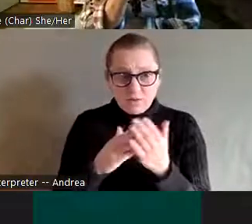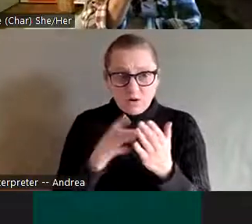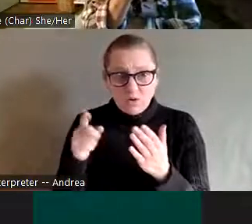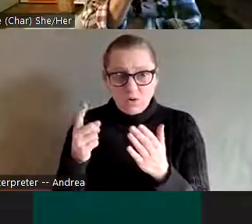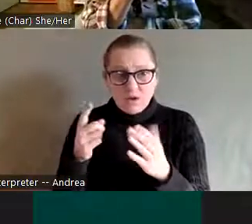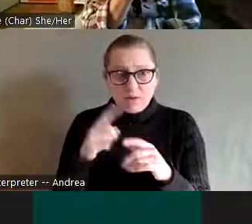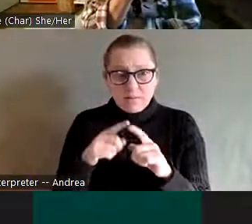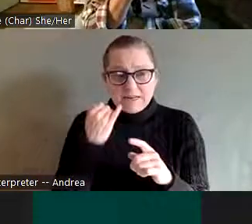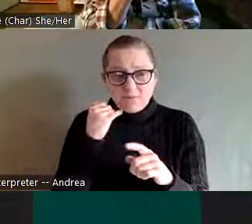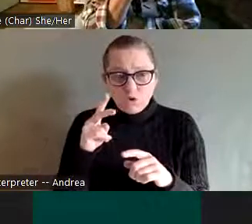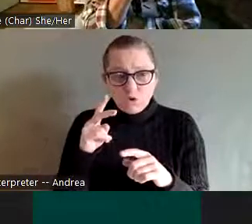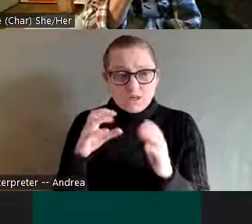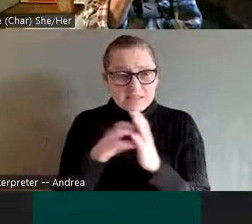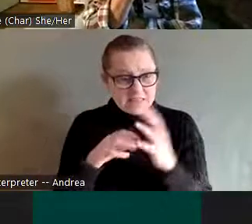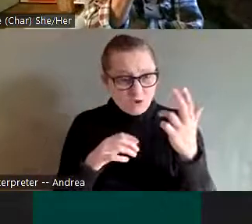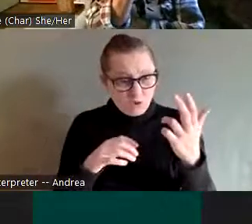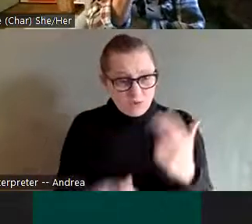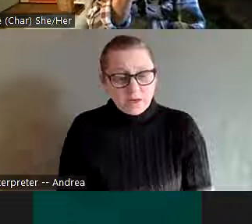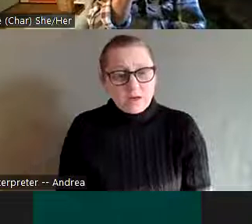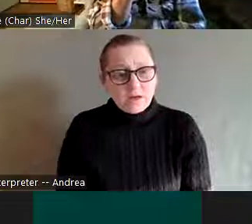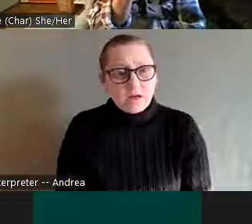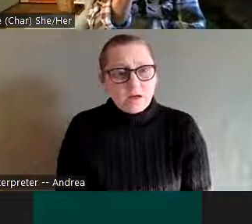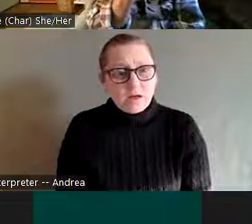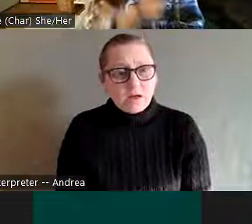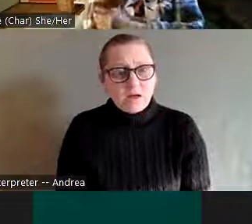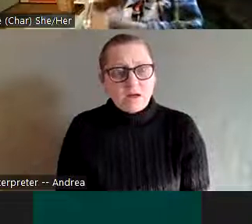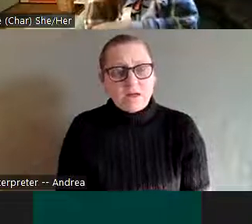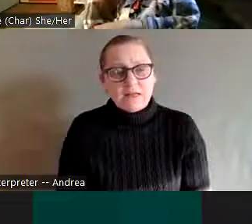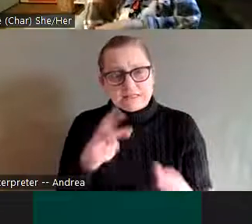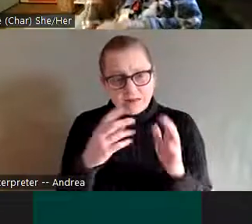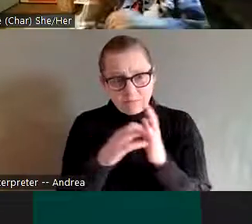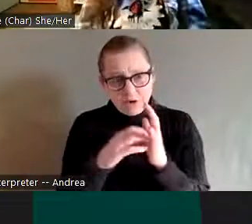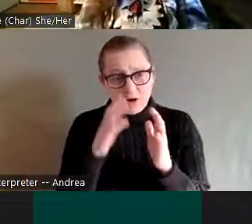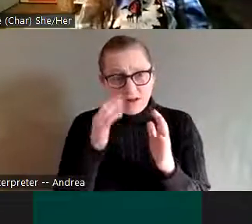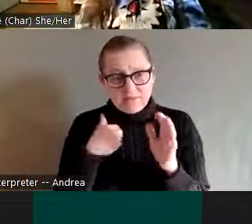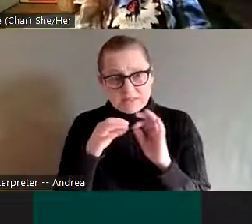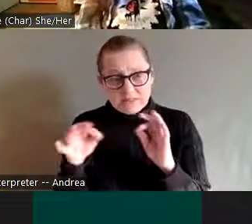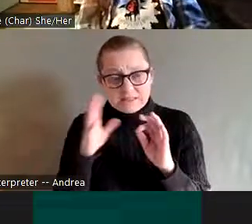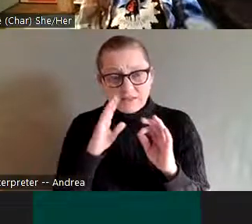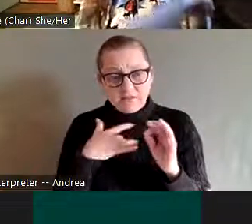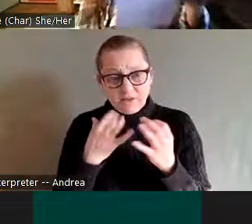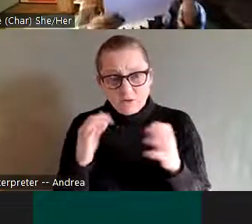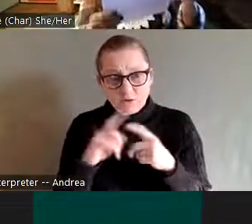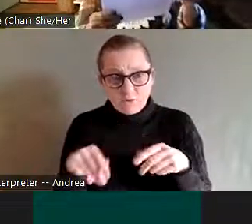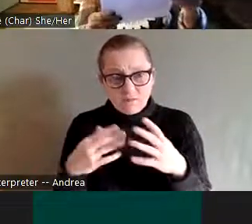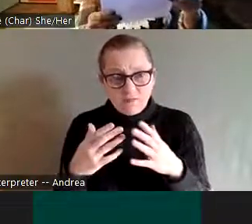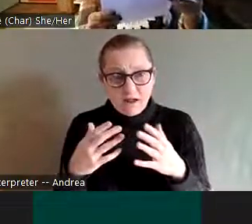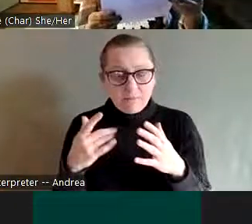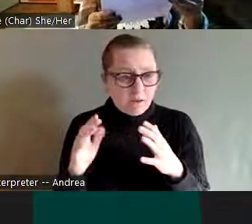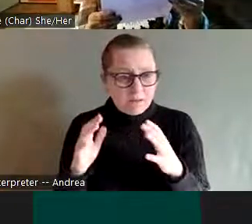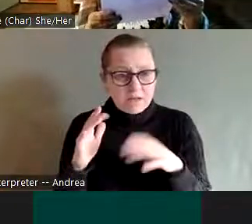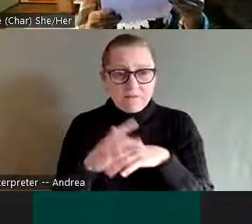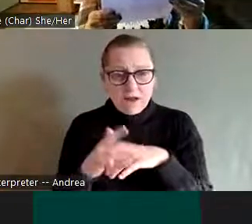in Section 3, second paragraph has a sentence that says, please feel free to provide publicly available